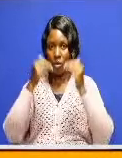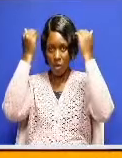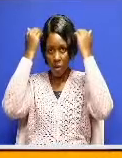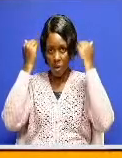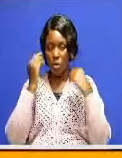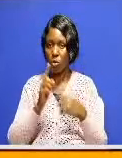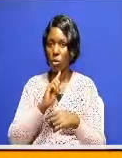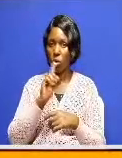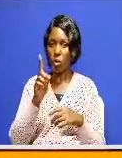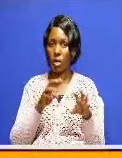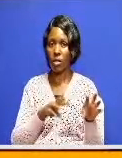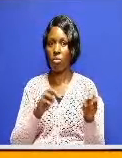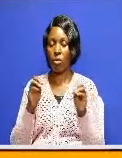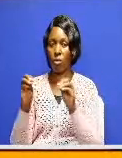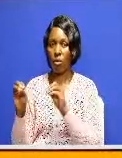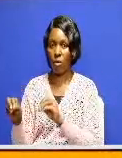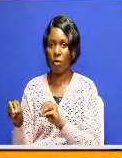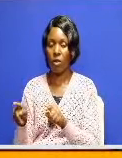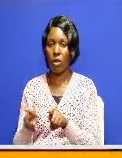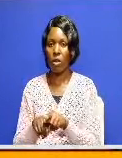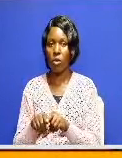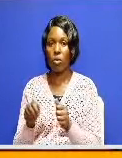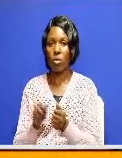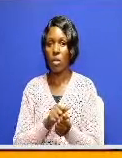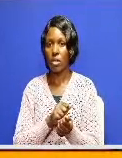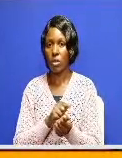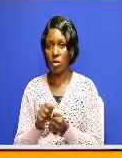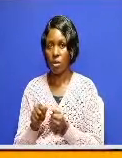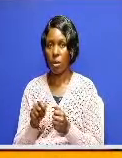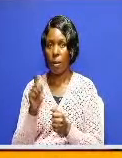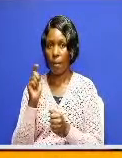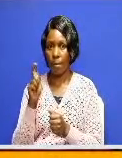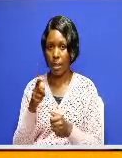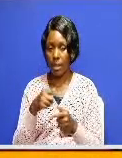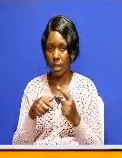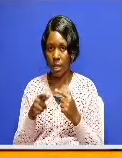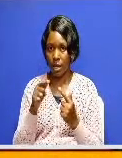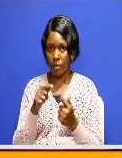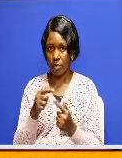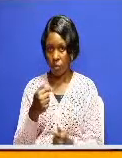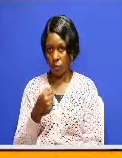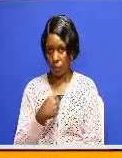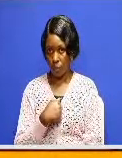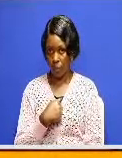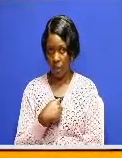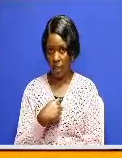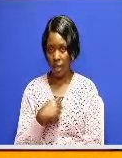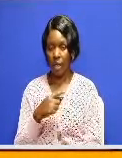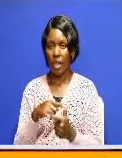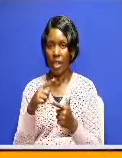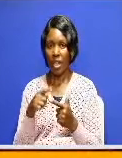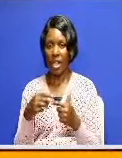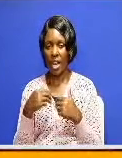eviction and demolitions, they have to come to me. And then I do further